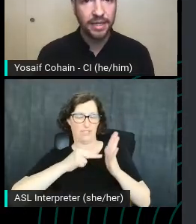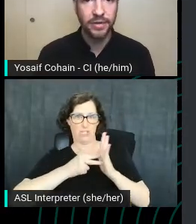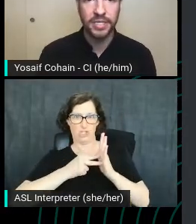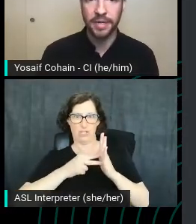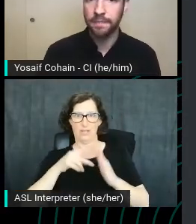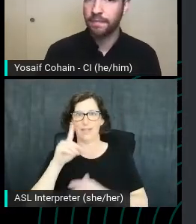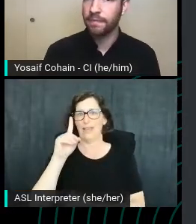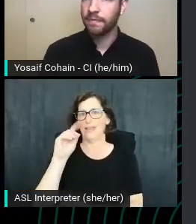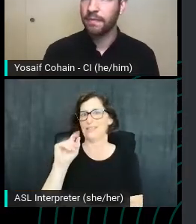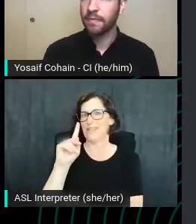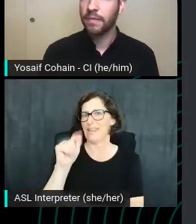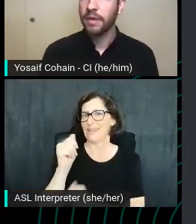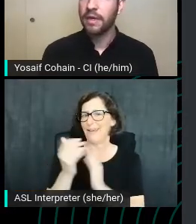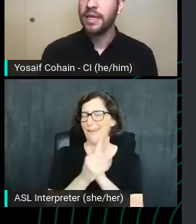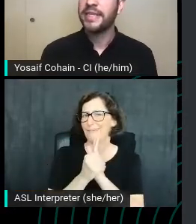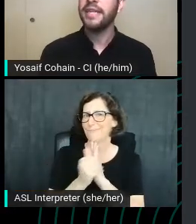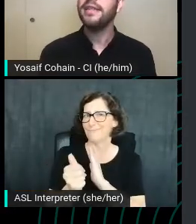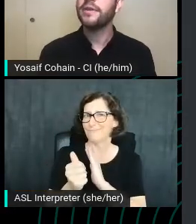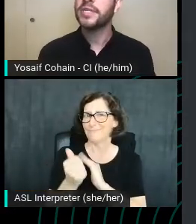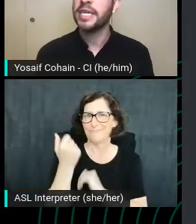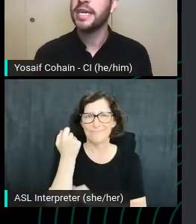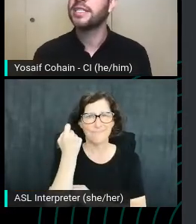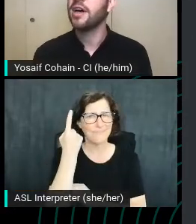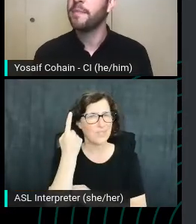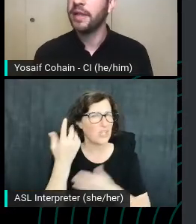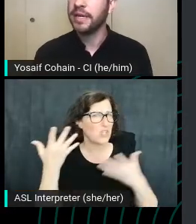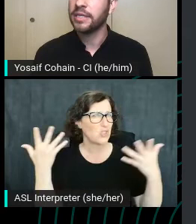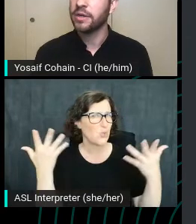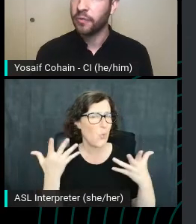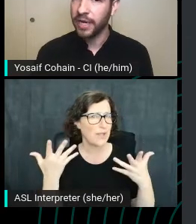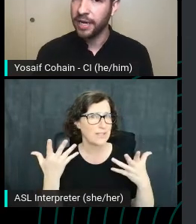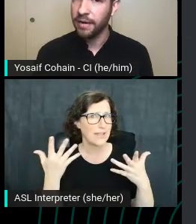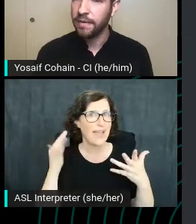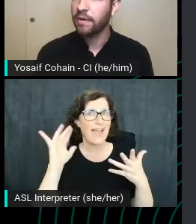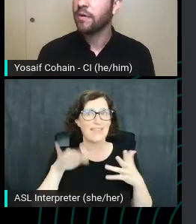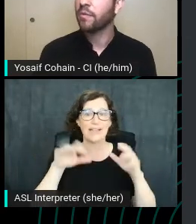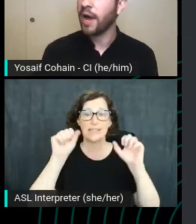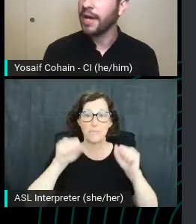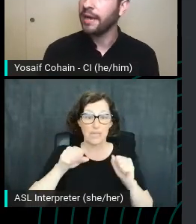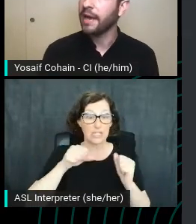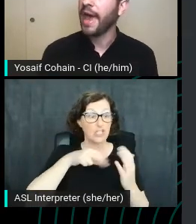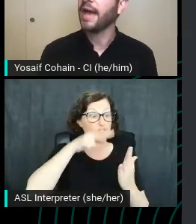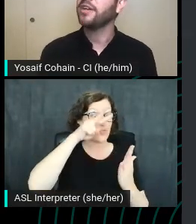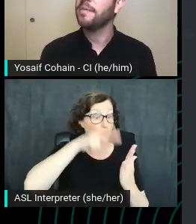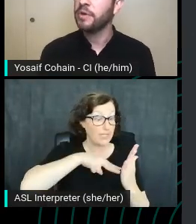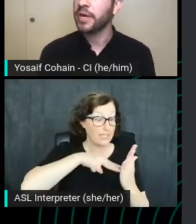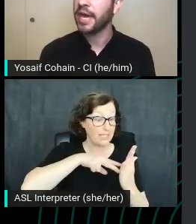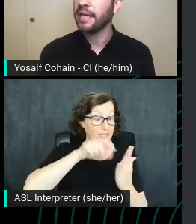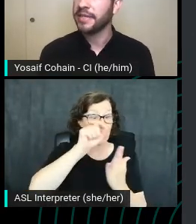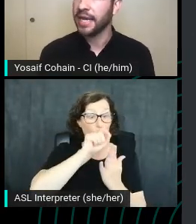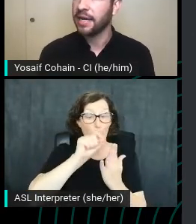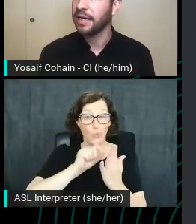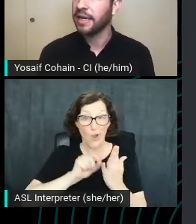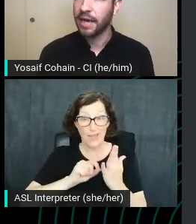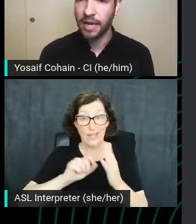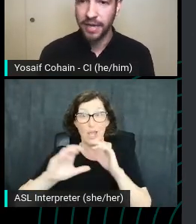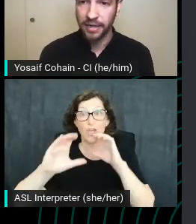data literacy? Data literacy is the ability to read, write, and communicate data in